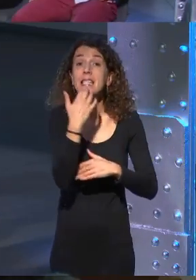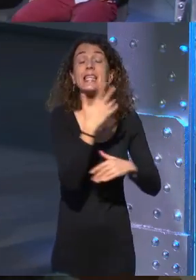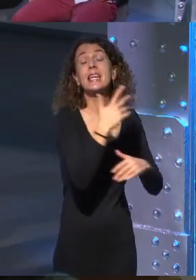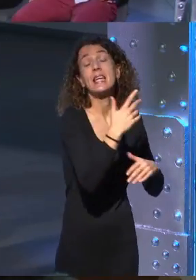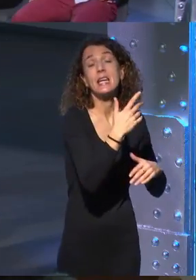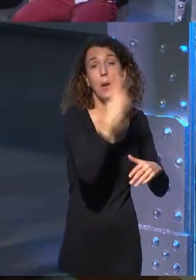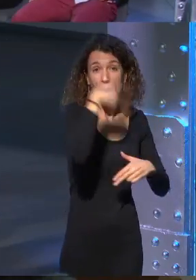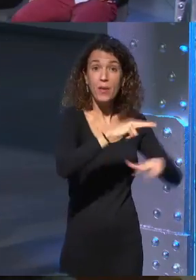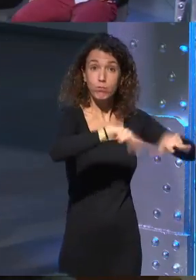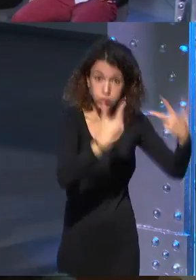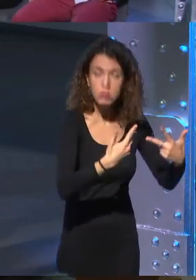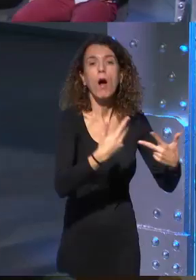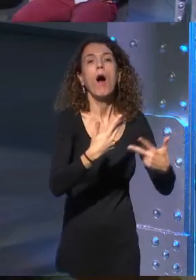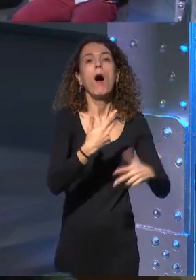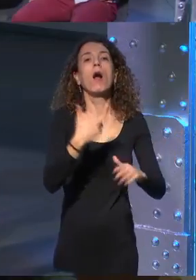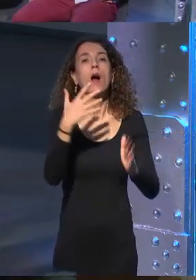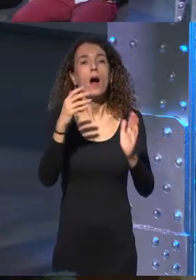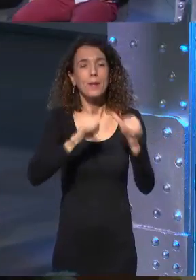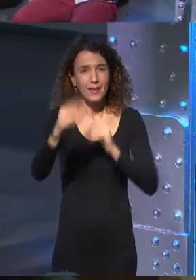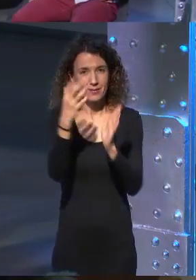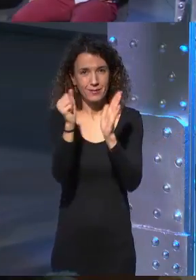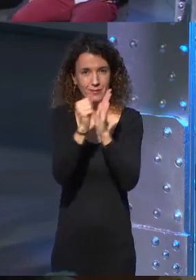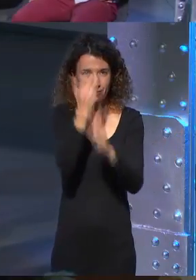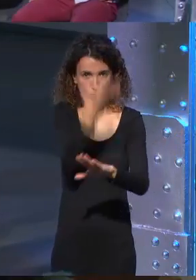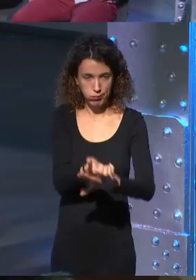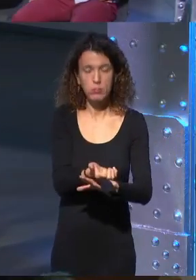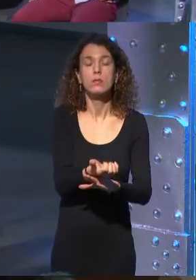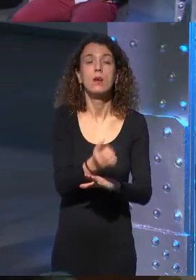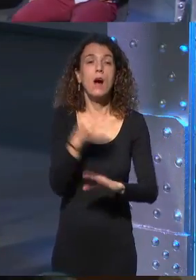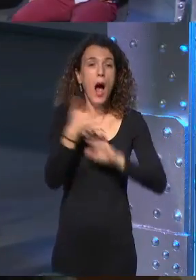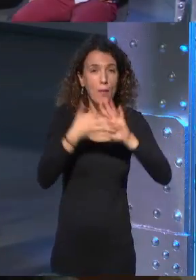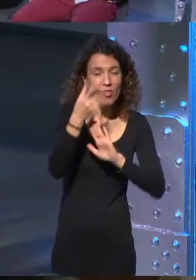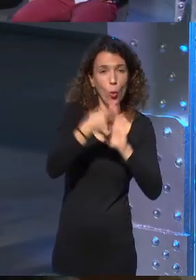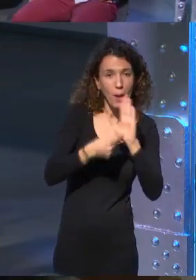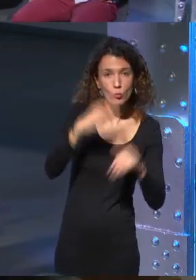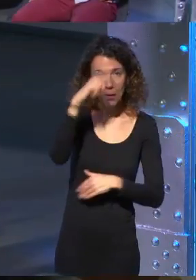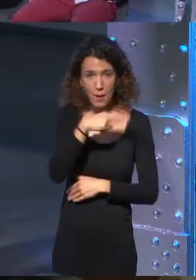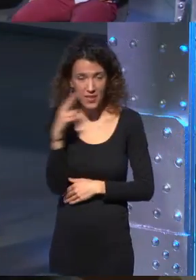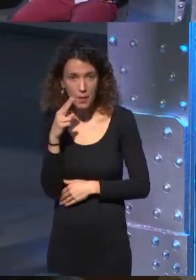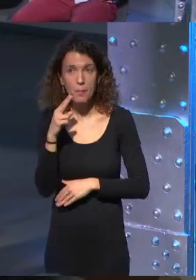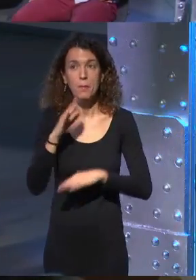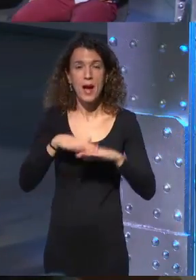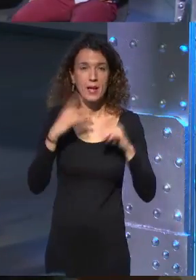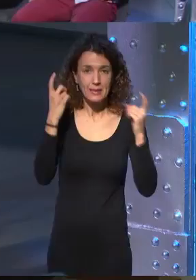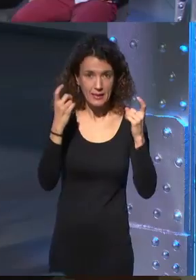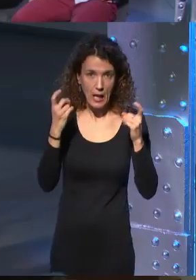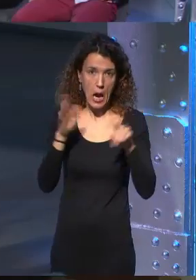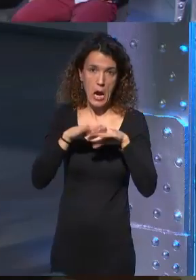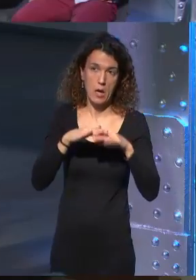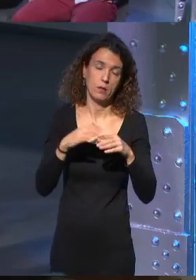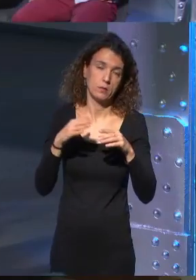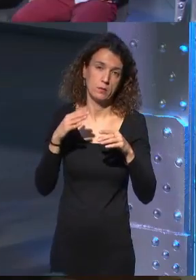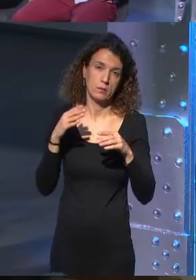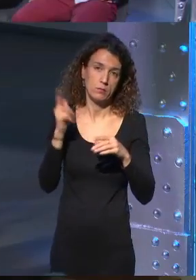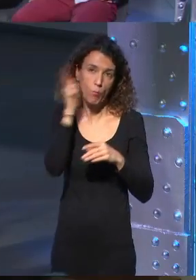request, and it won't be downloaded unless they accept it. It's a very good idea to have a